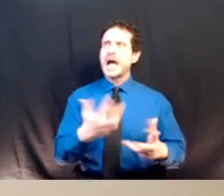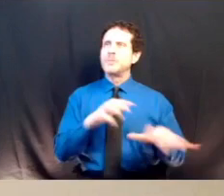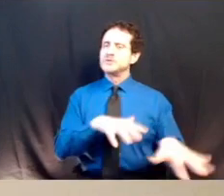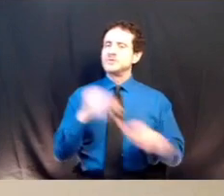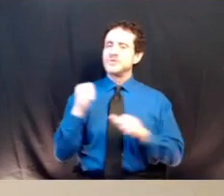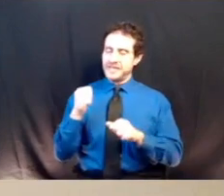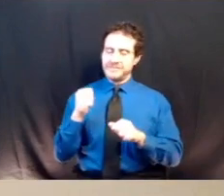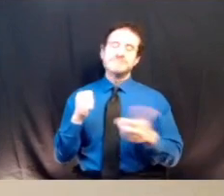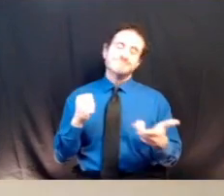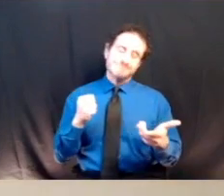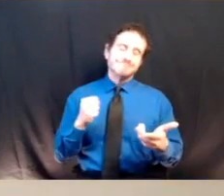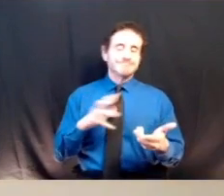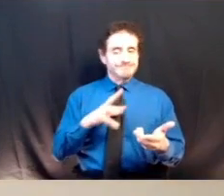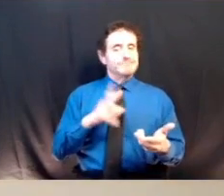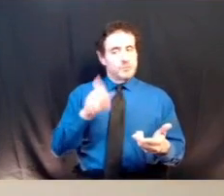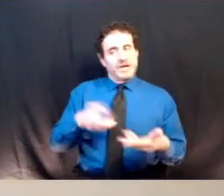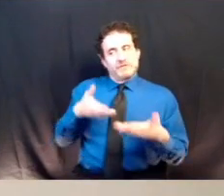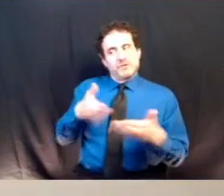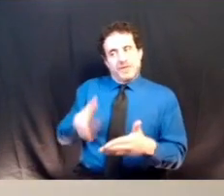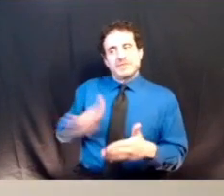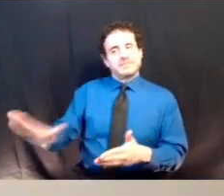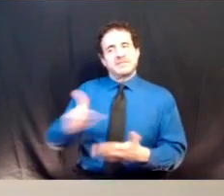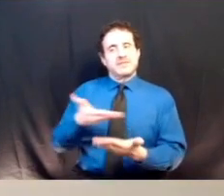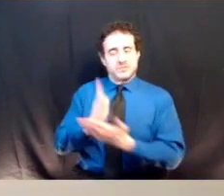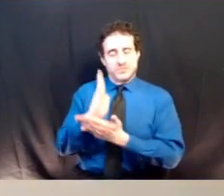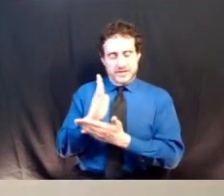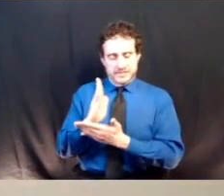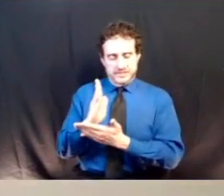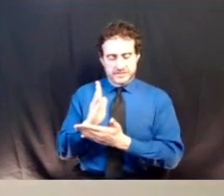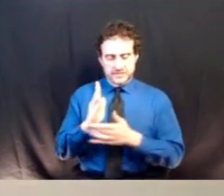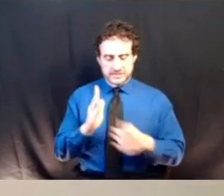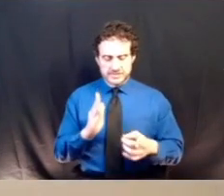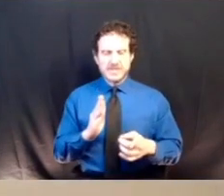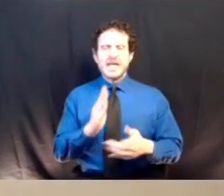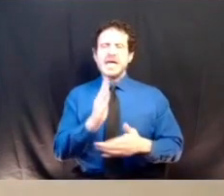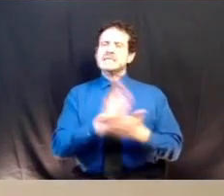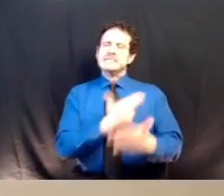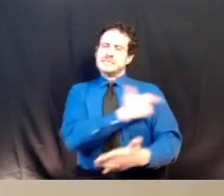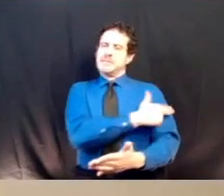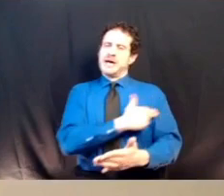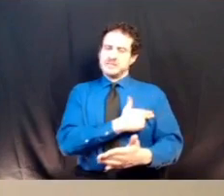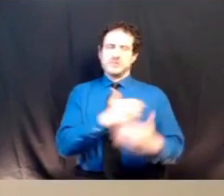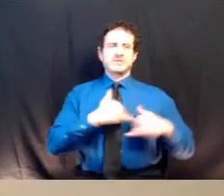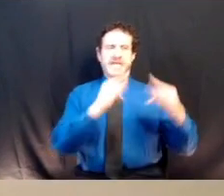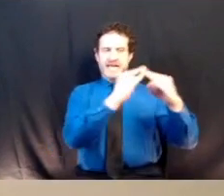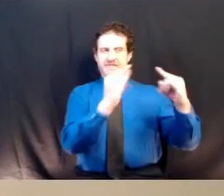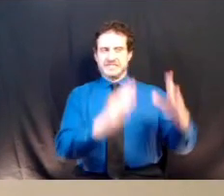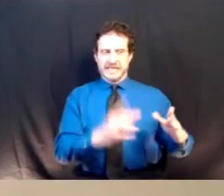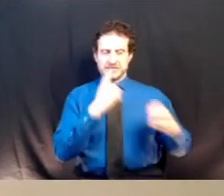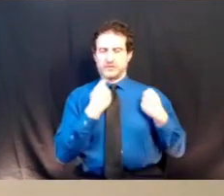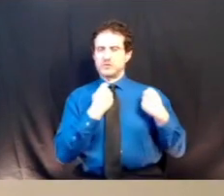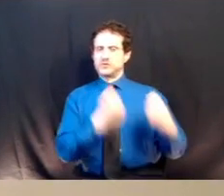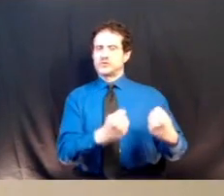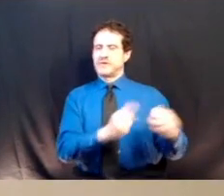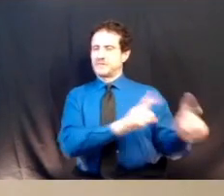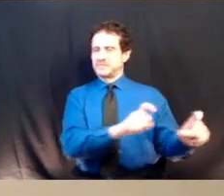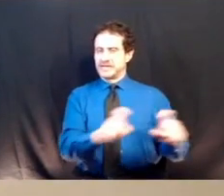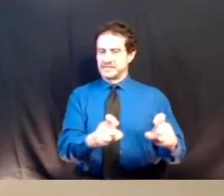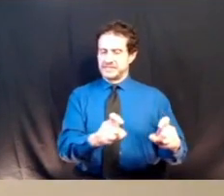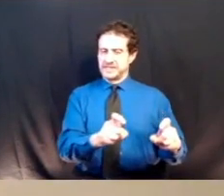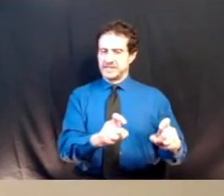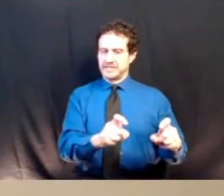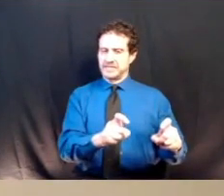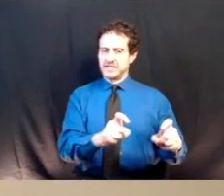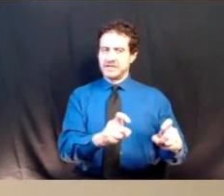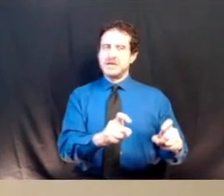Chicago hospitals originally planned to take down their drive-up testing tents, but they're now changing that plan because there has been an uptick